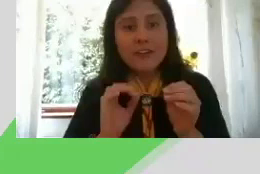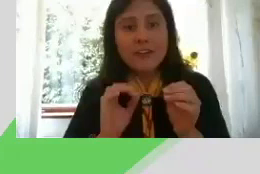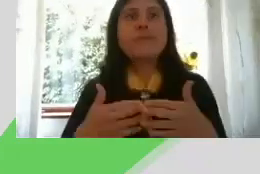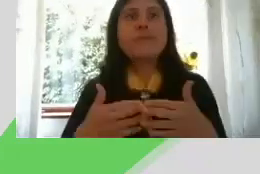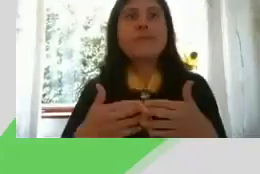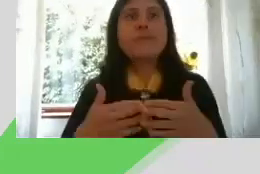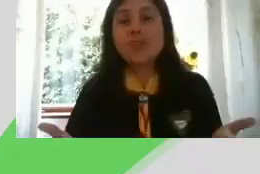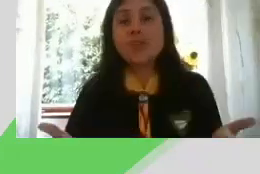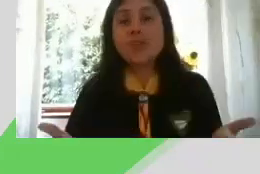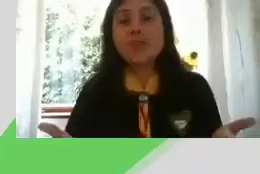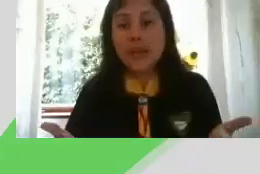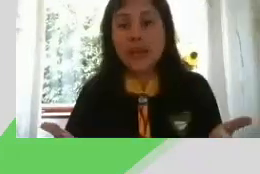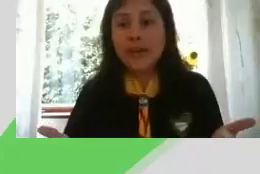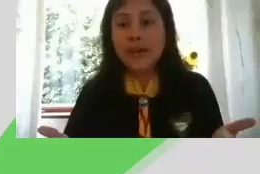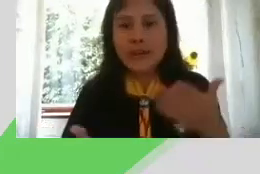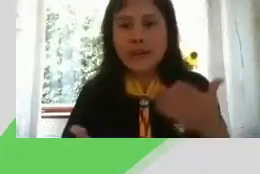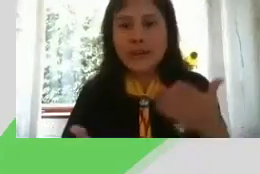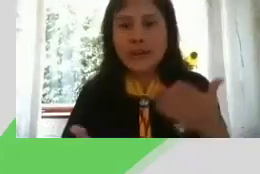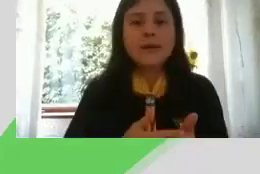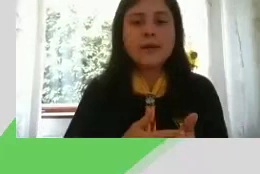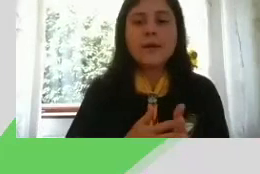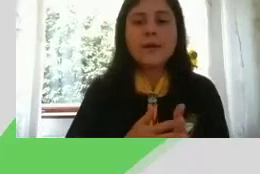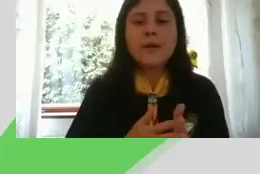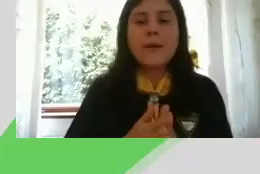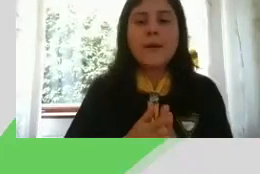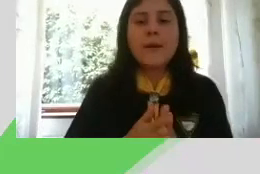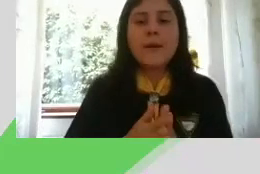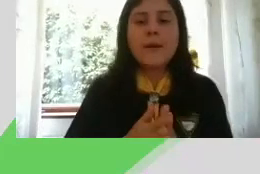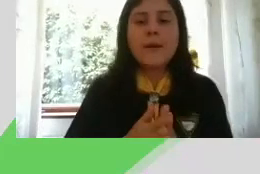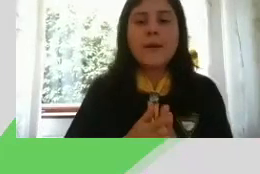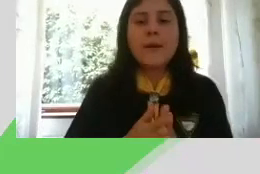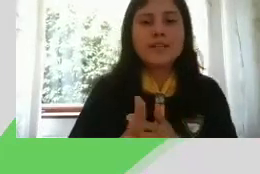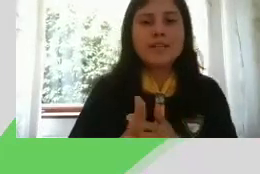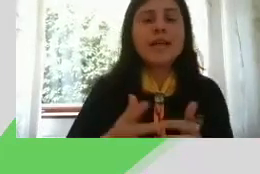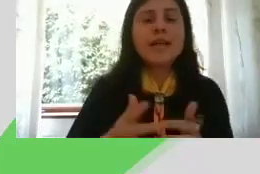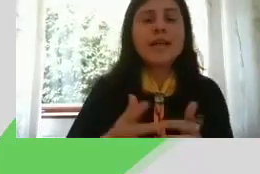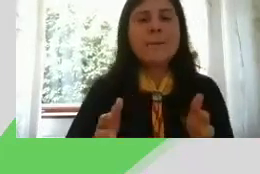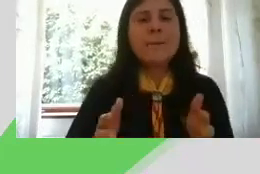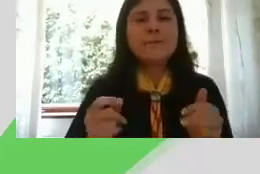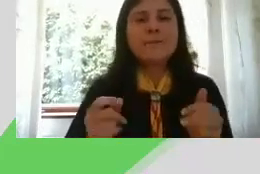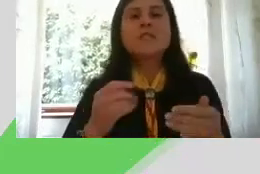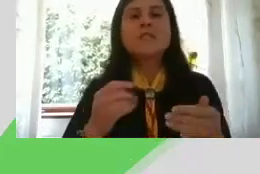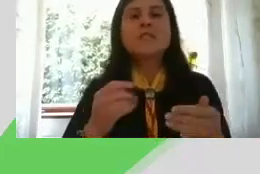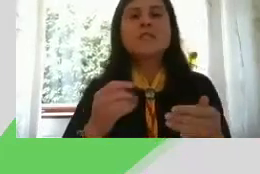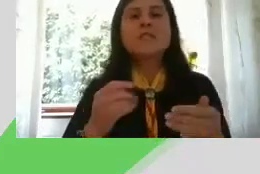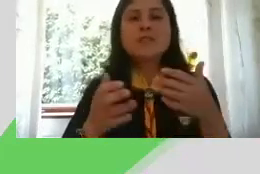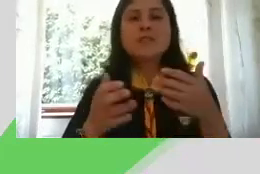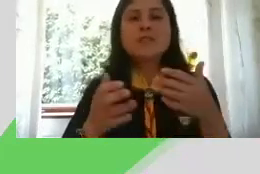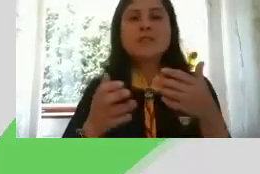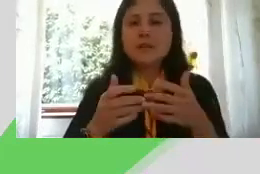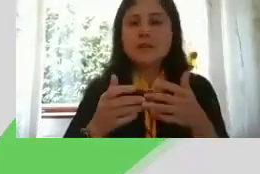with the dictionary that I mentioned, the BSL dictionary. And try